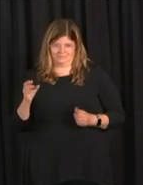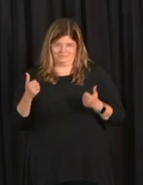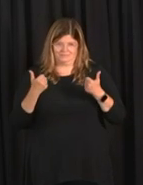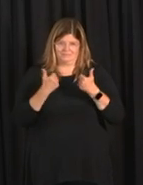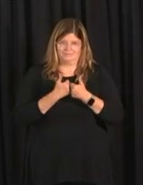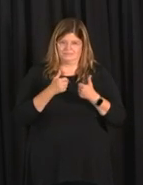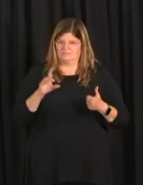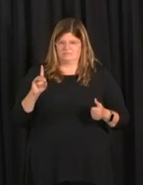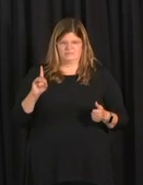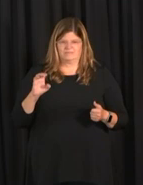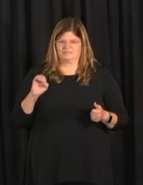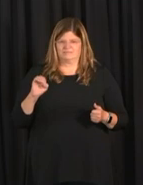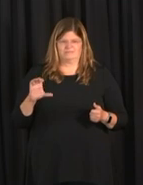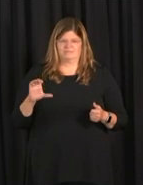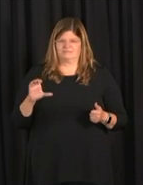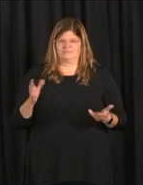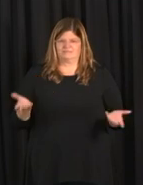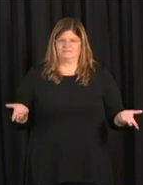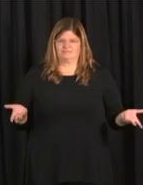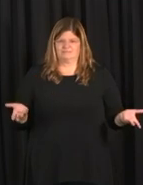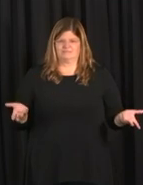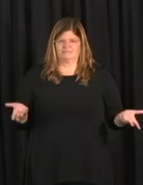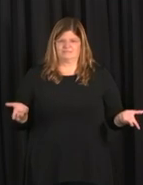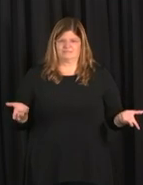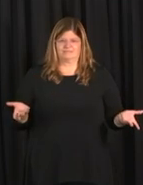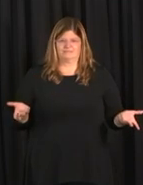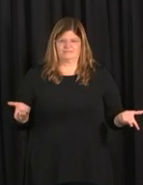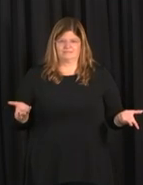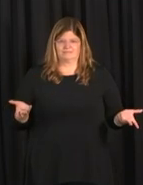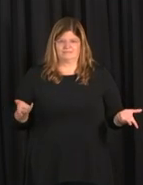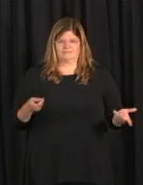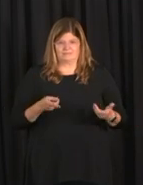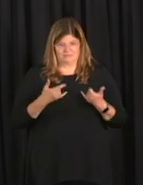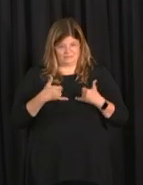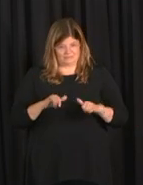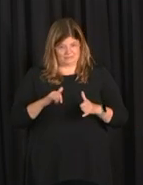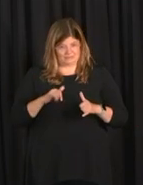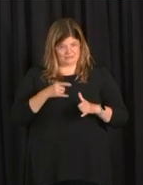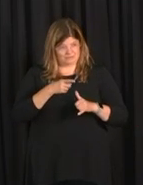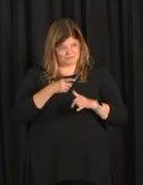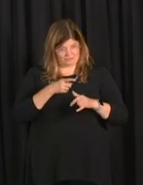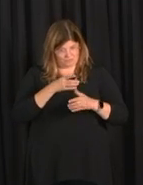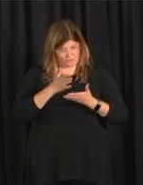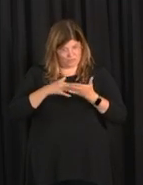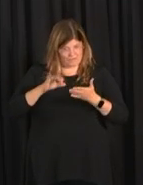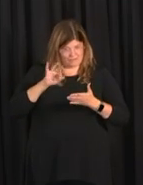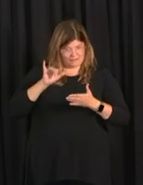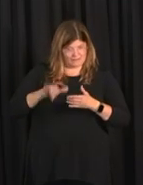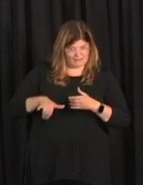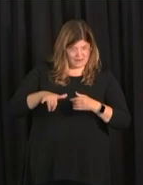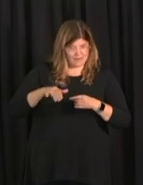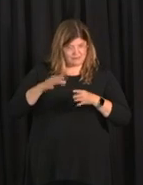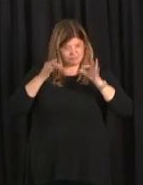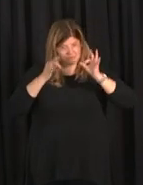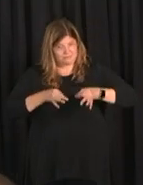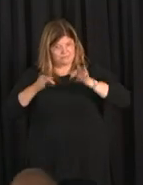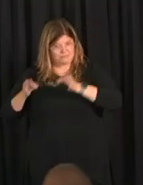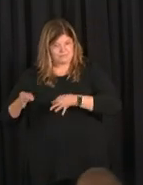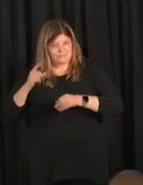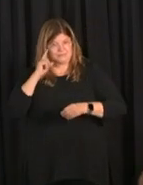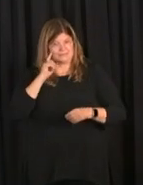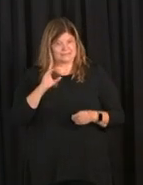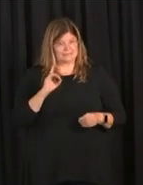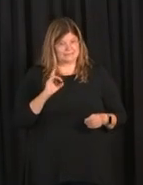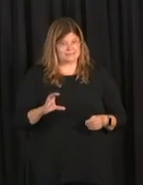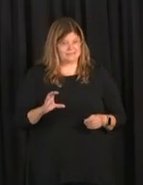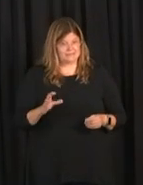and DC was not among those that submitted a bid. Did you play some role in deciding whether DC should not submit that?